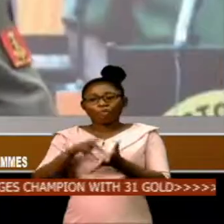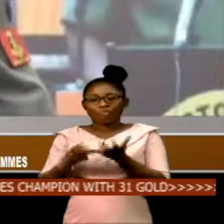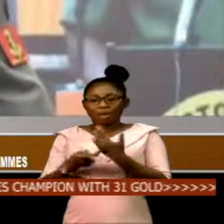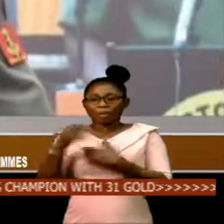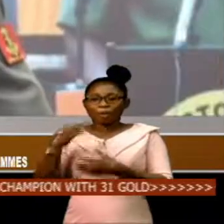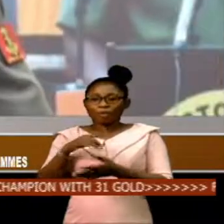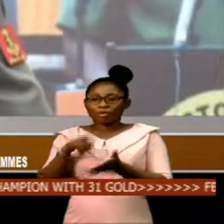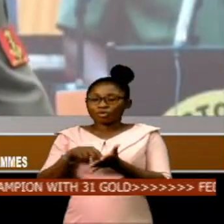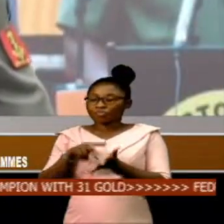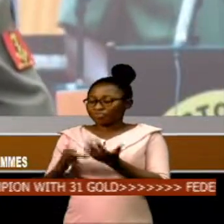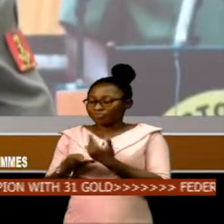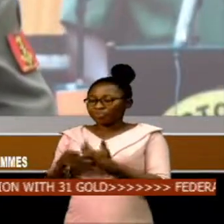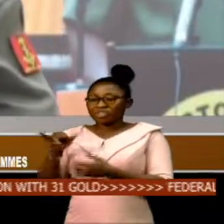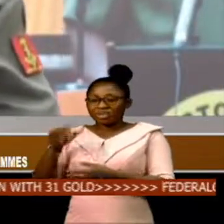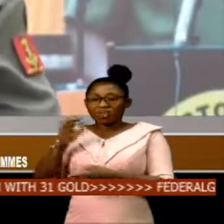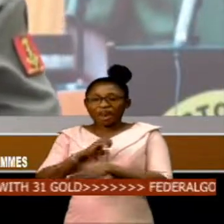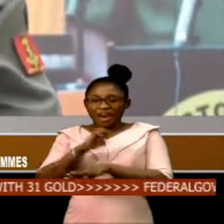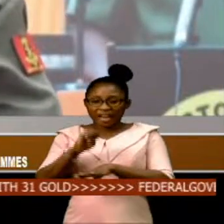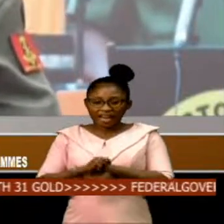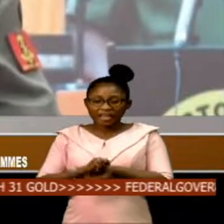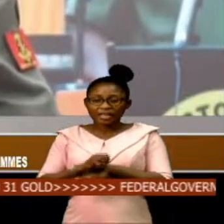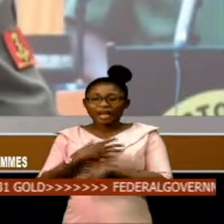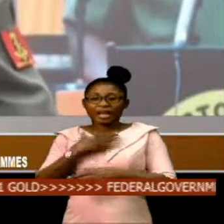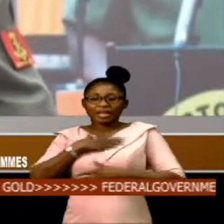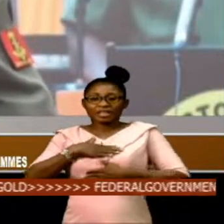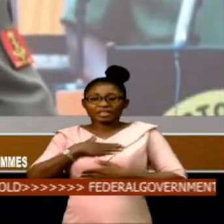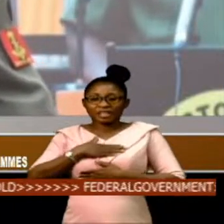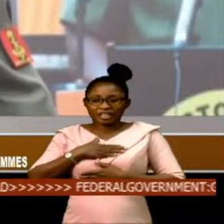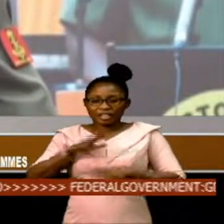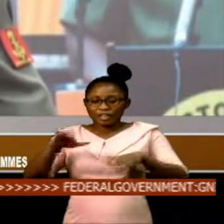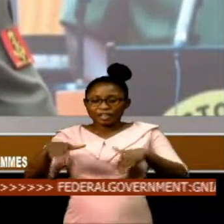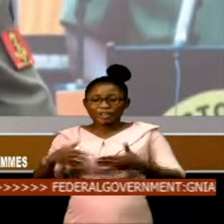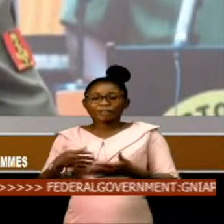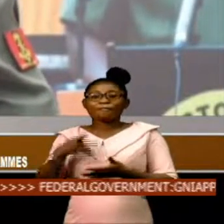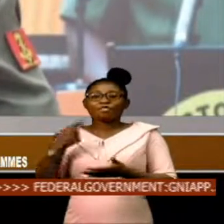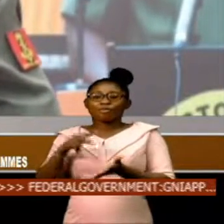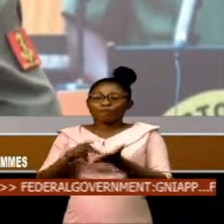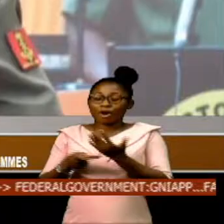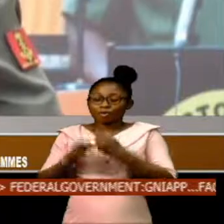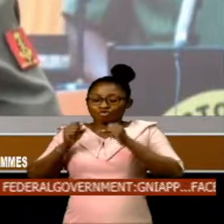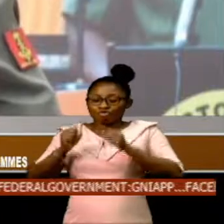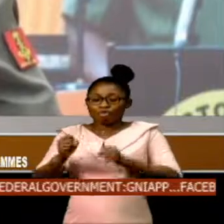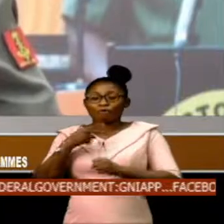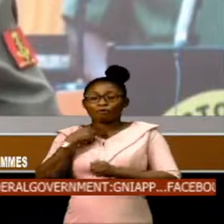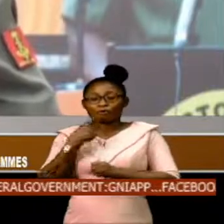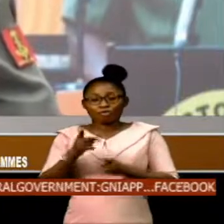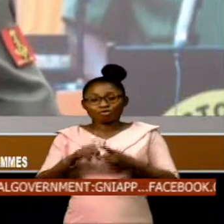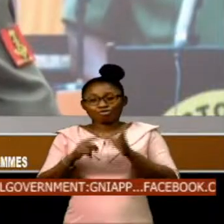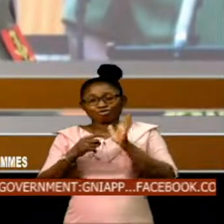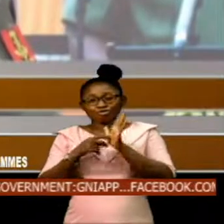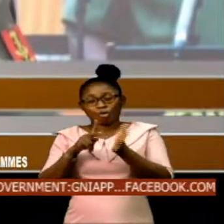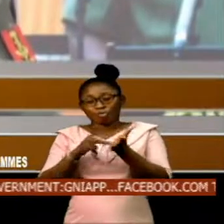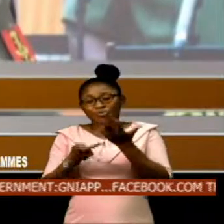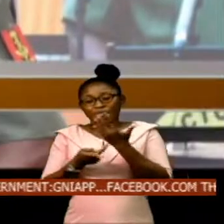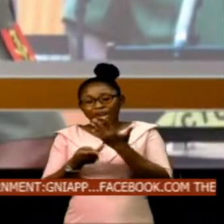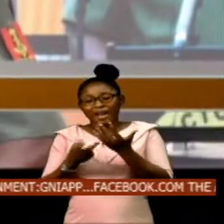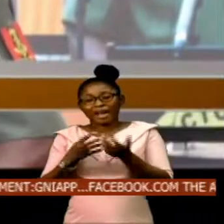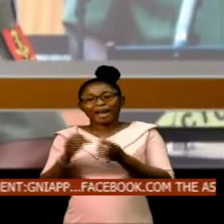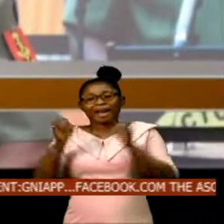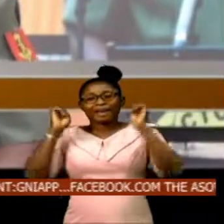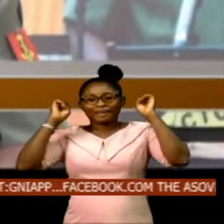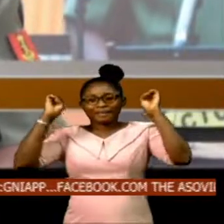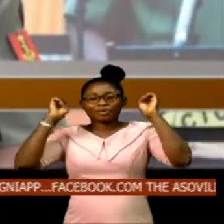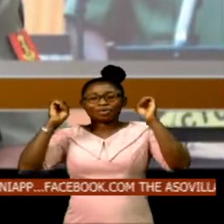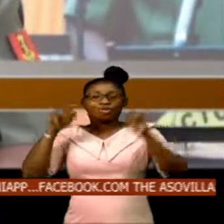scheme. They will educate and entertain, give the scheme a stronger voice to showcase the programs and